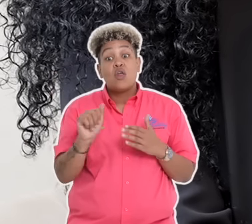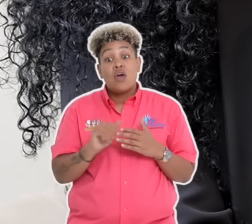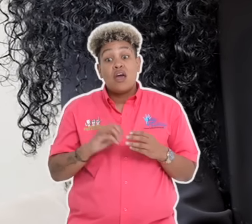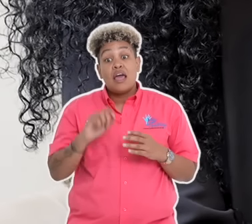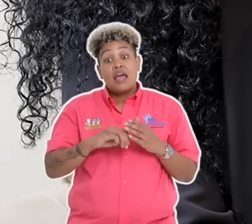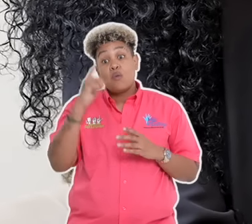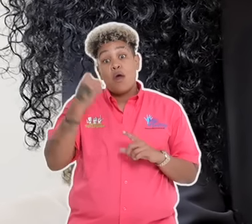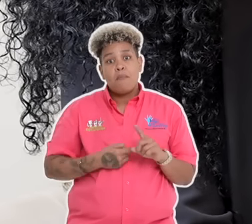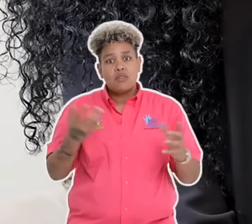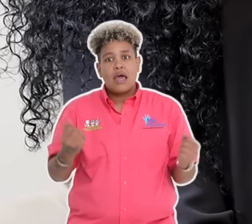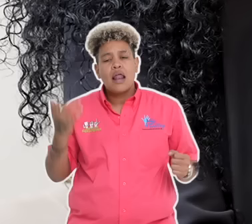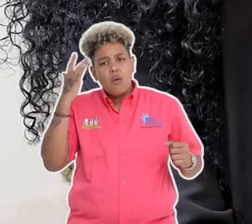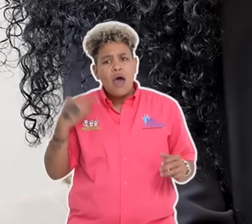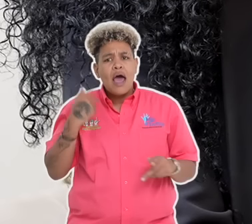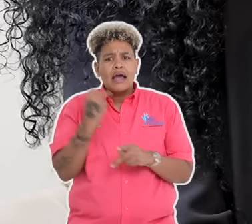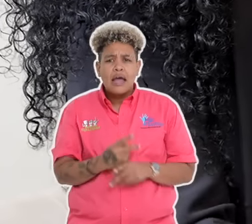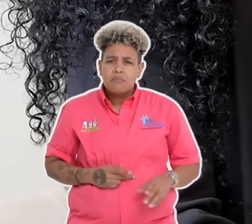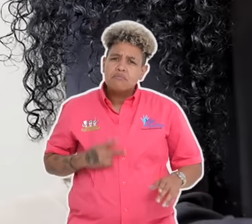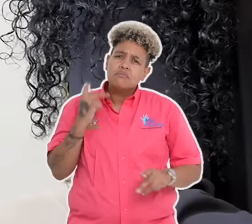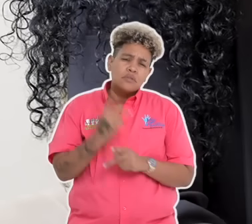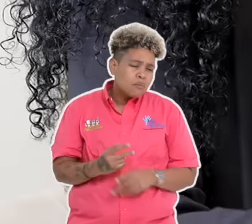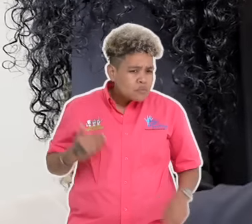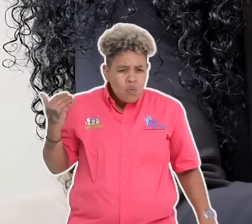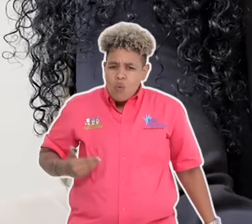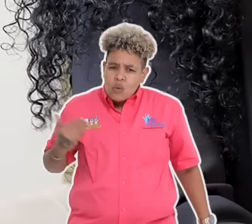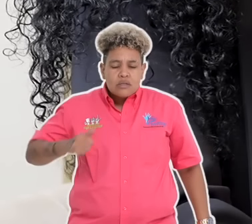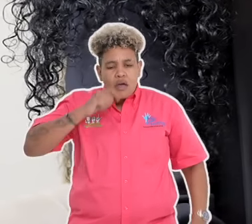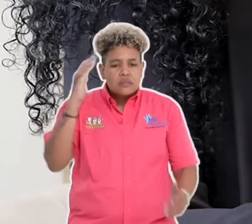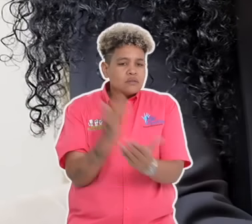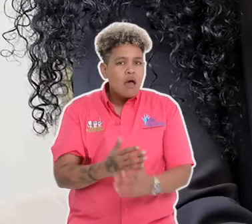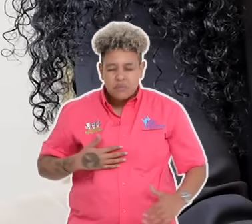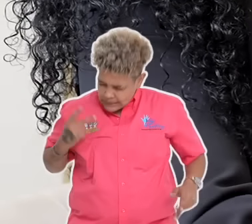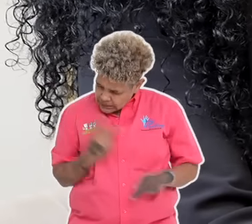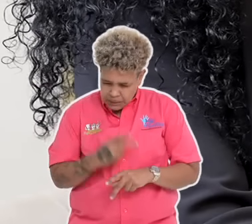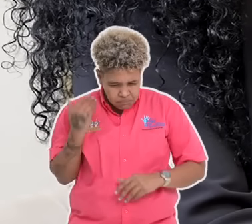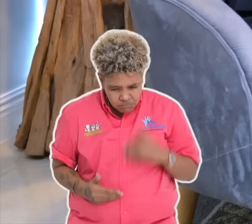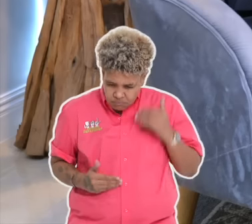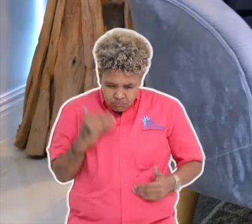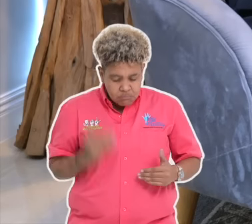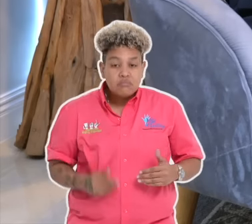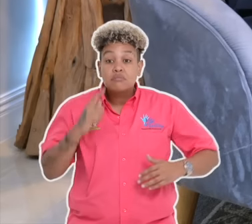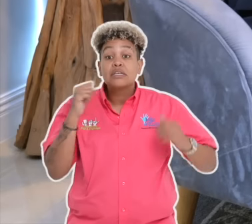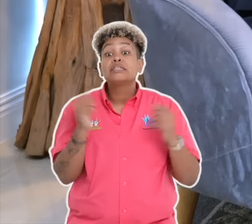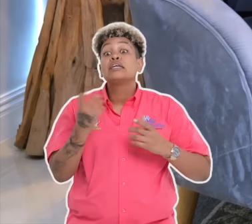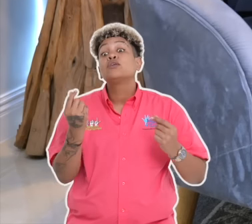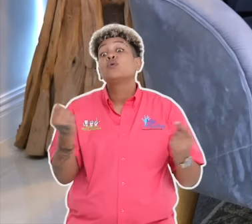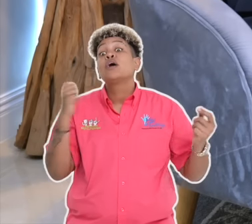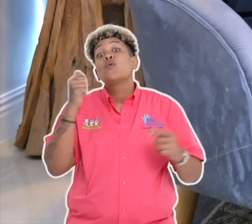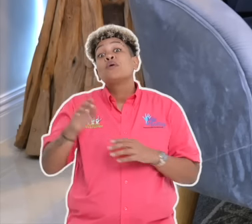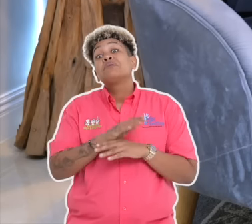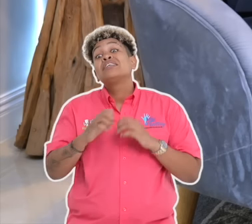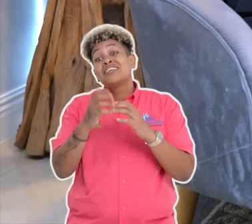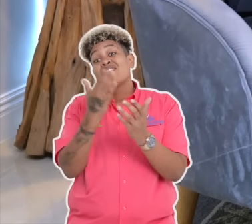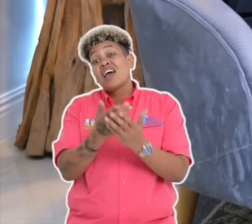close to $1 million in that 1 month alone. Because I kept on going, kept on going, kept on putting effort. Wow. And the scary thing about when you